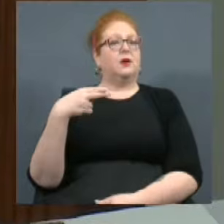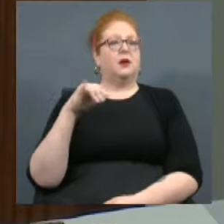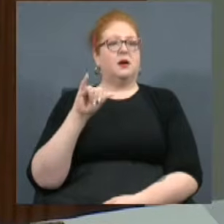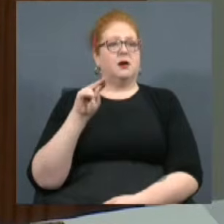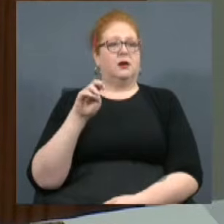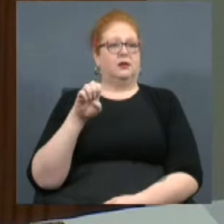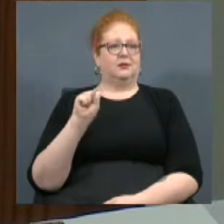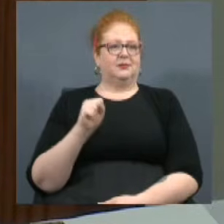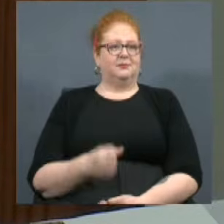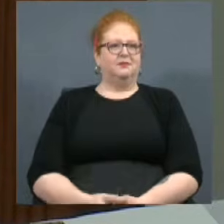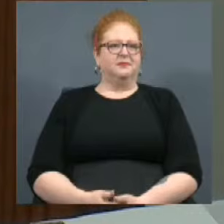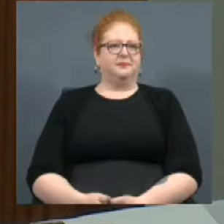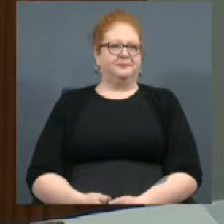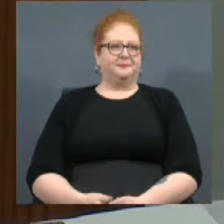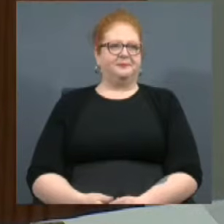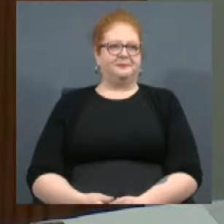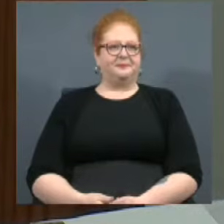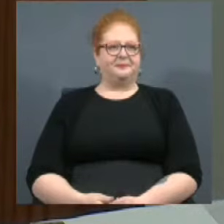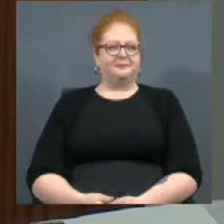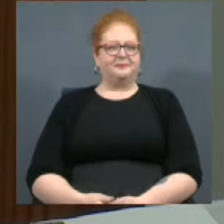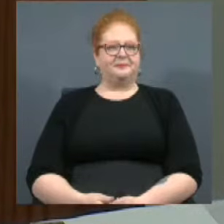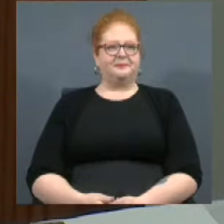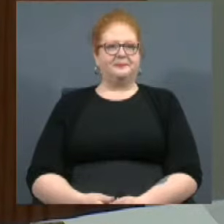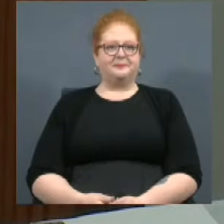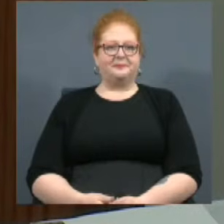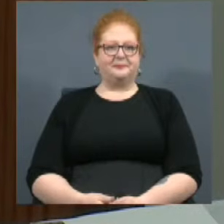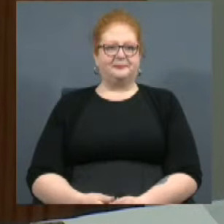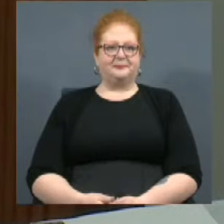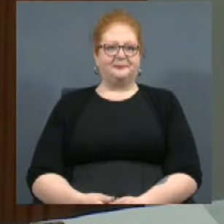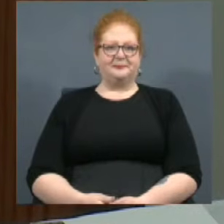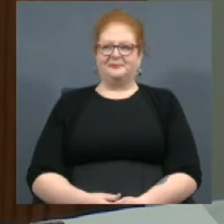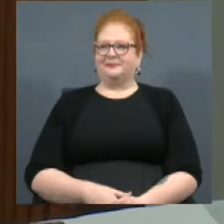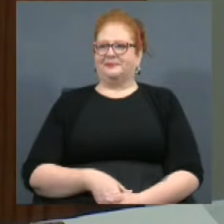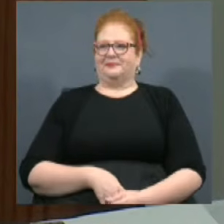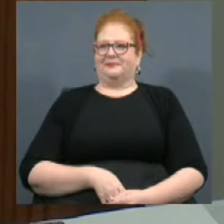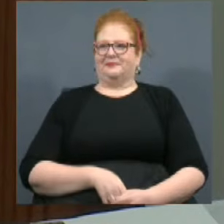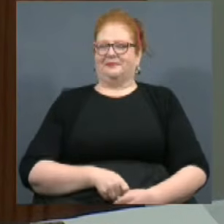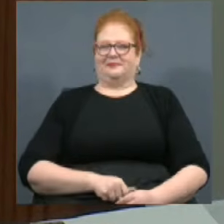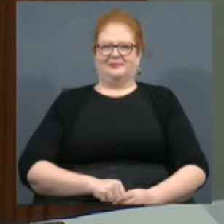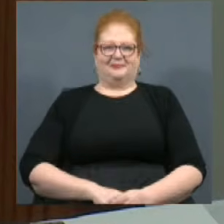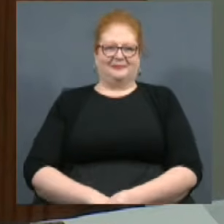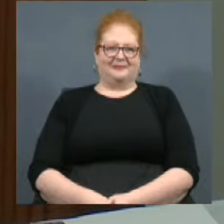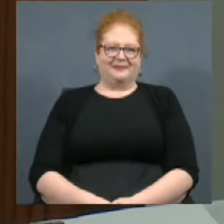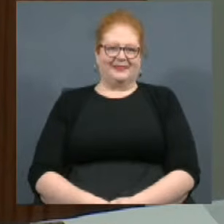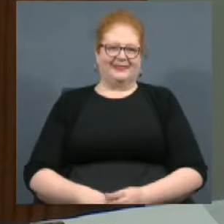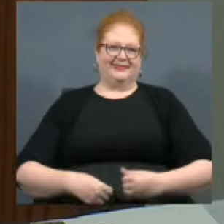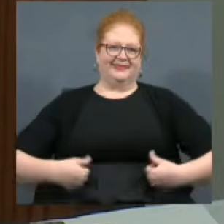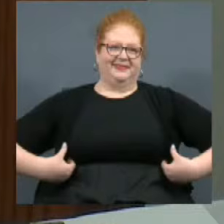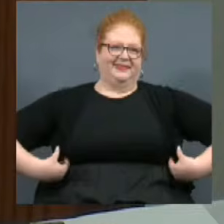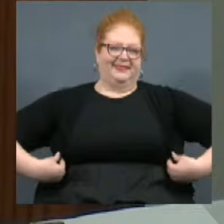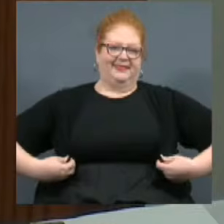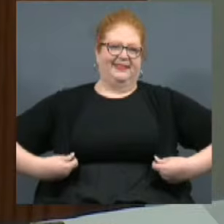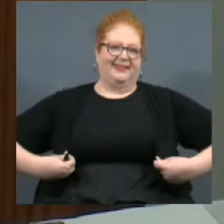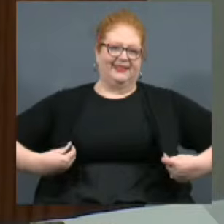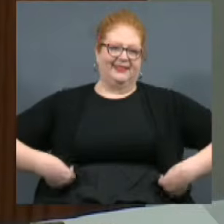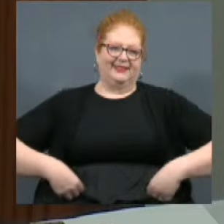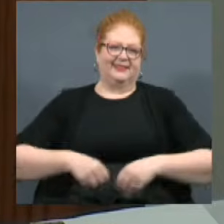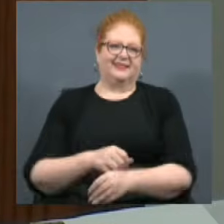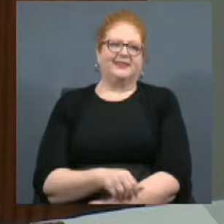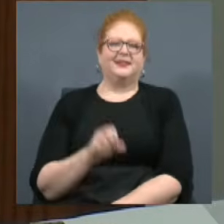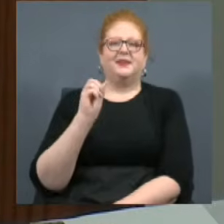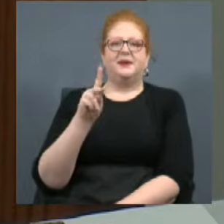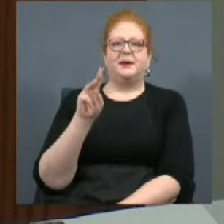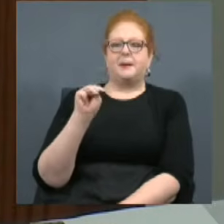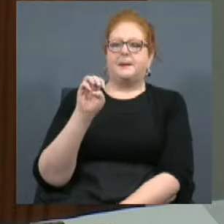Oh, do it again, so. There you go. Thank you.